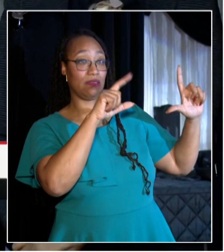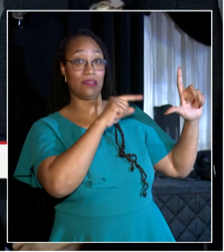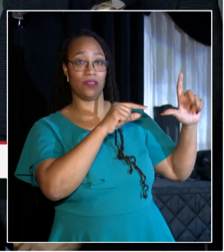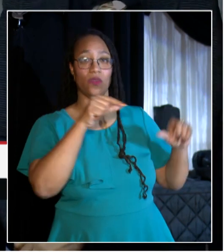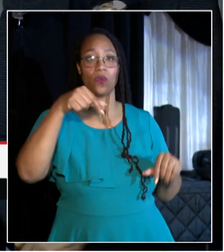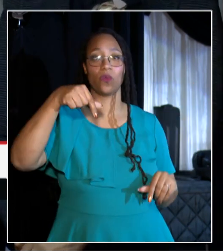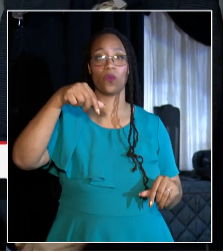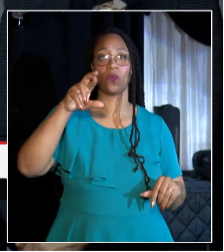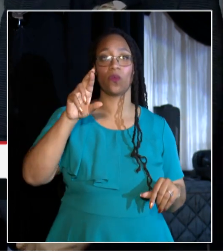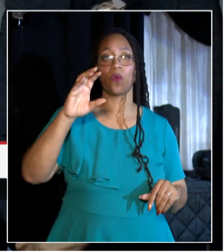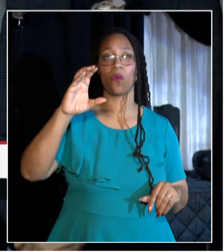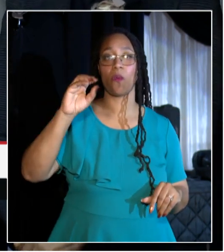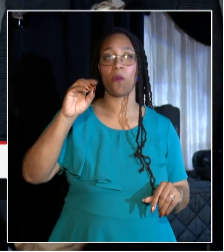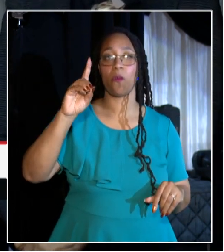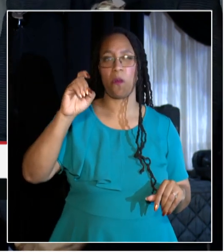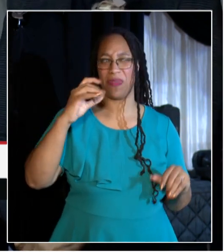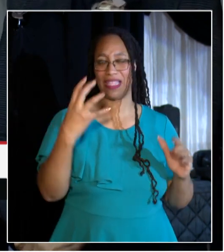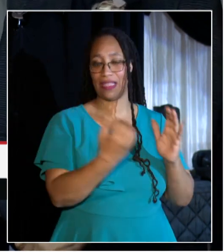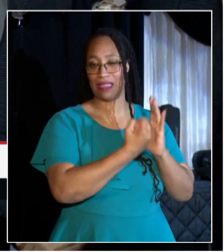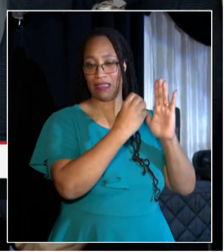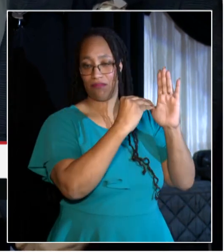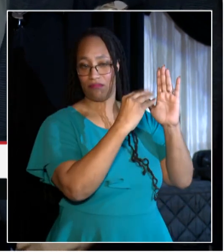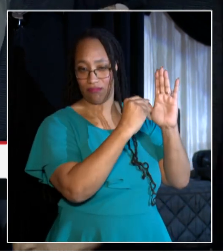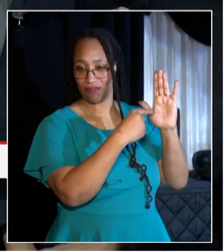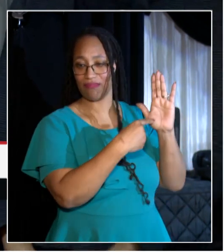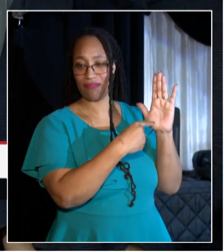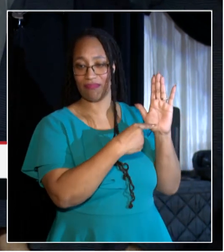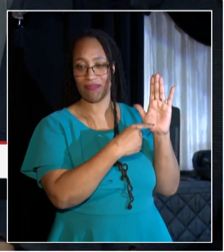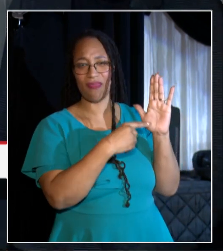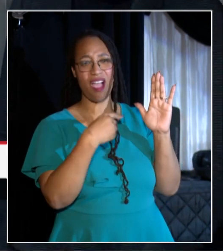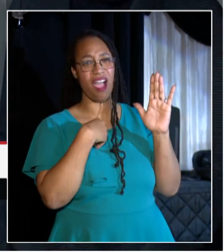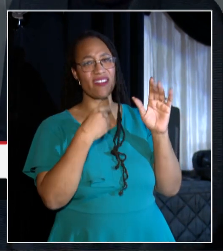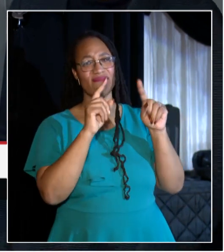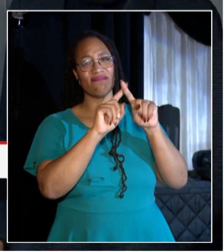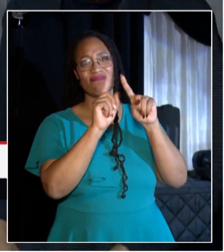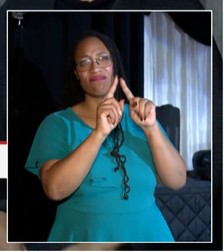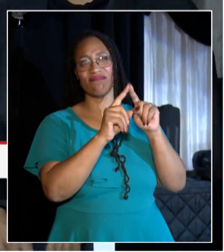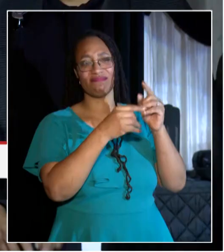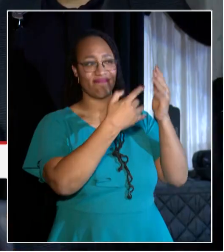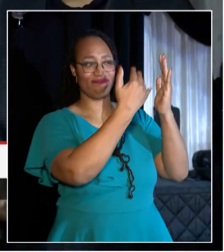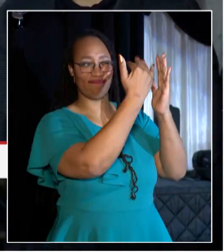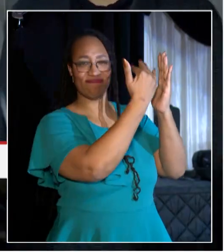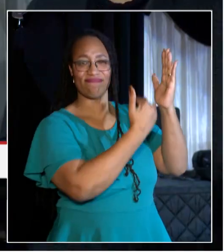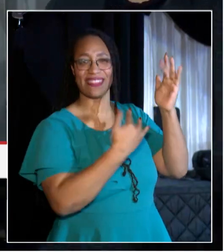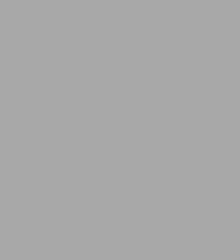week of Black History Month, and we want you to enjoy the evening. Thank you all so very much for being here.